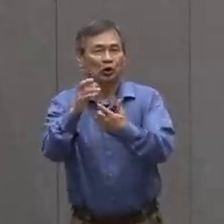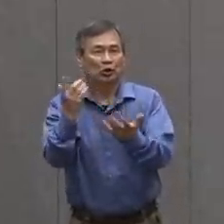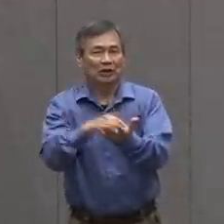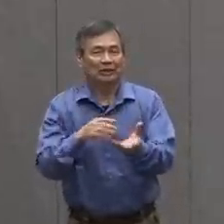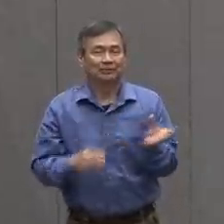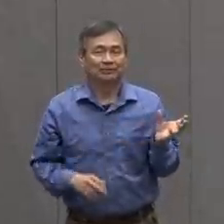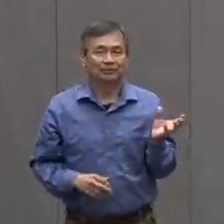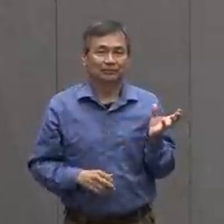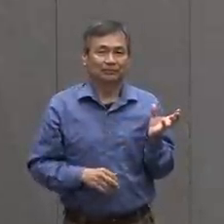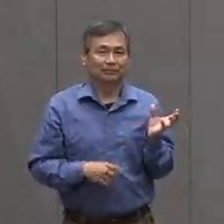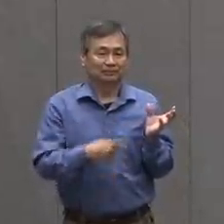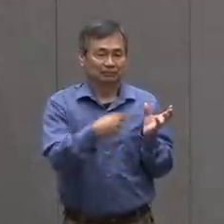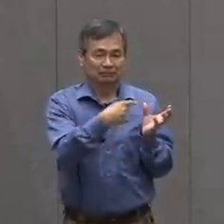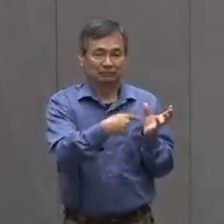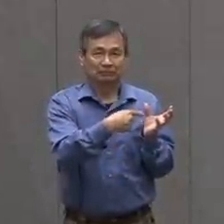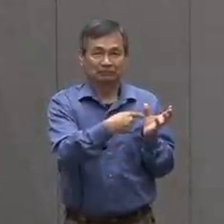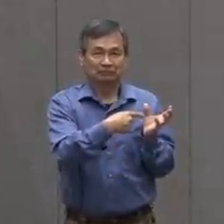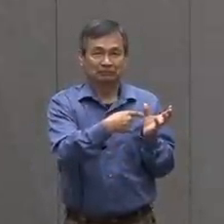for you.